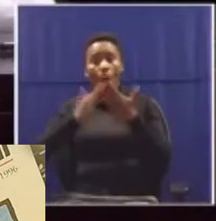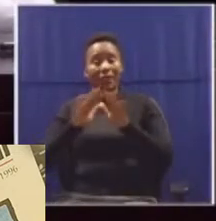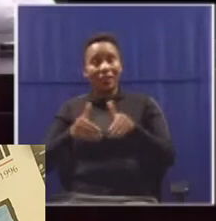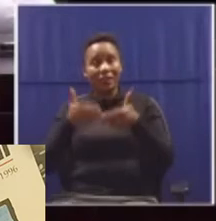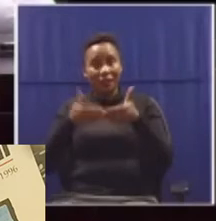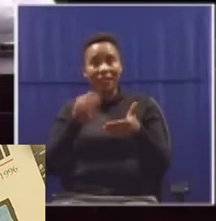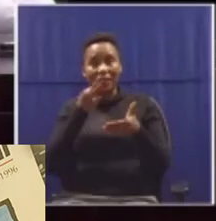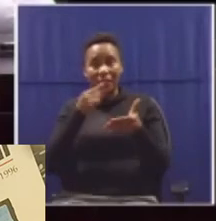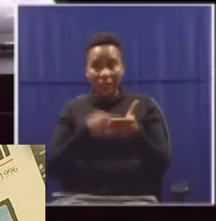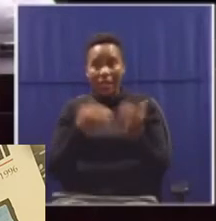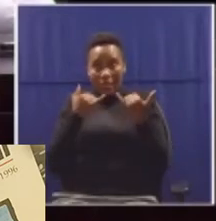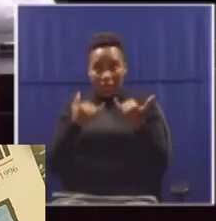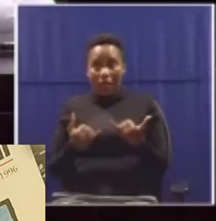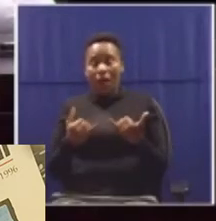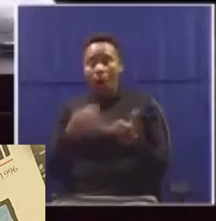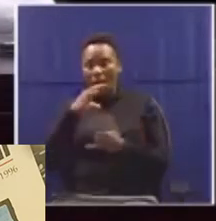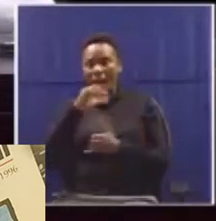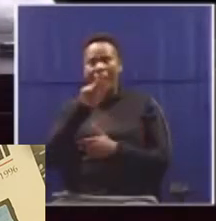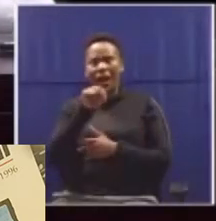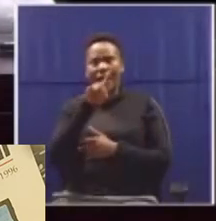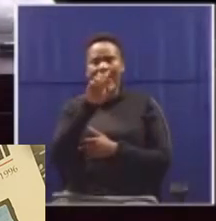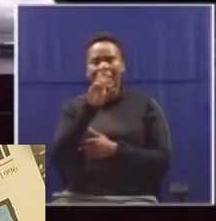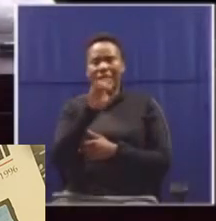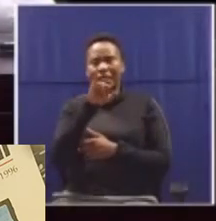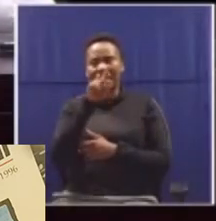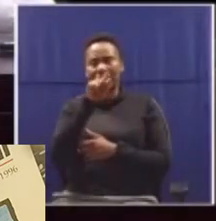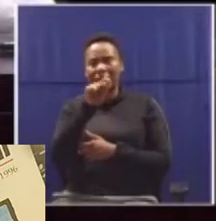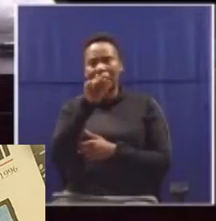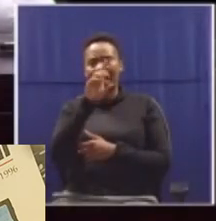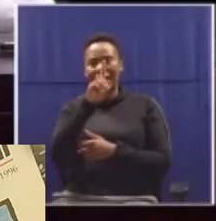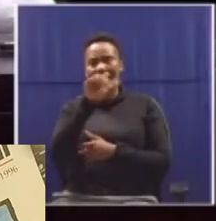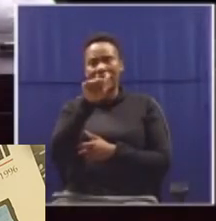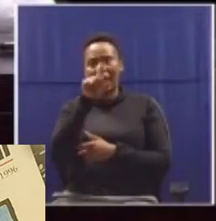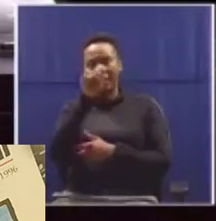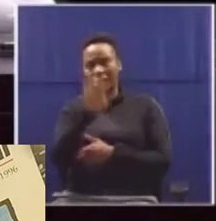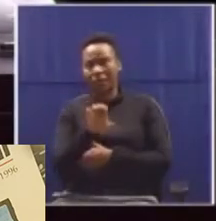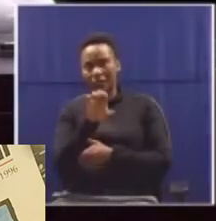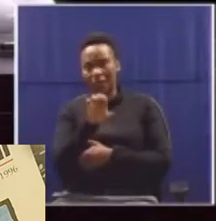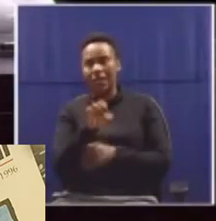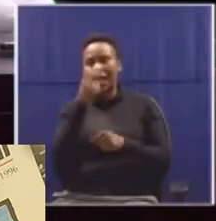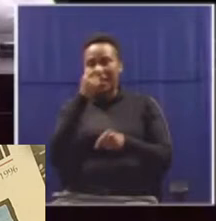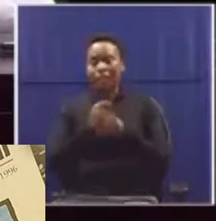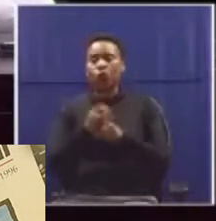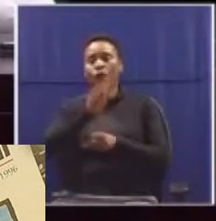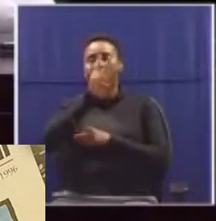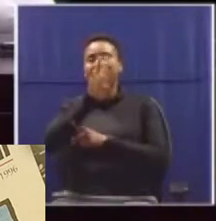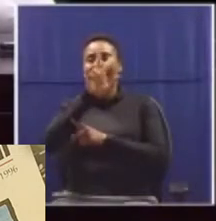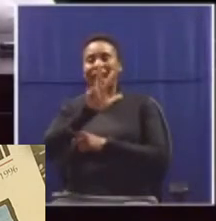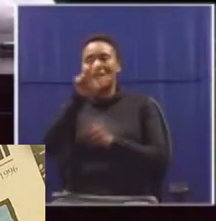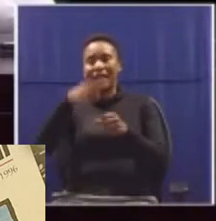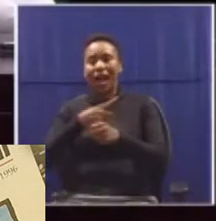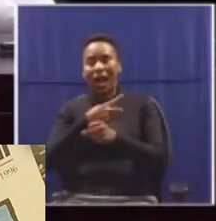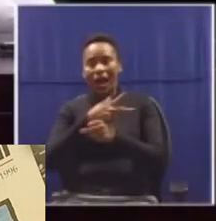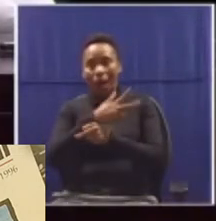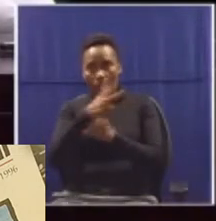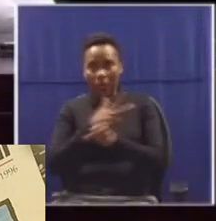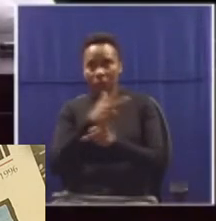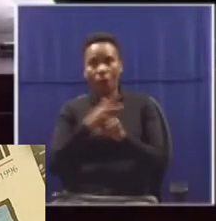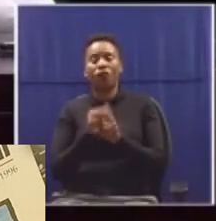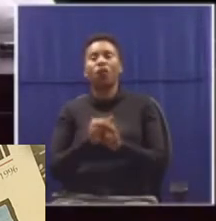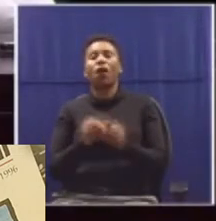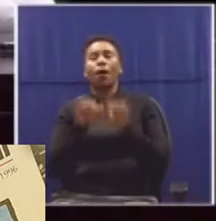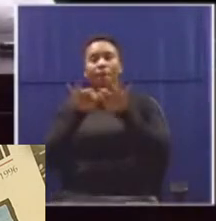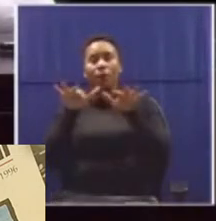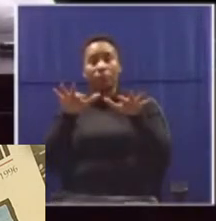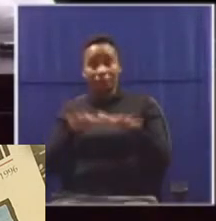candidate legal practitioners who must undertake eight hours a annum of community service and by legal practitioners